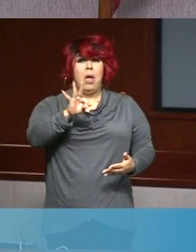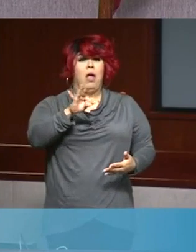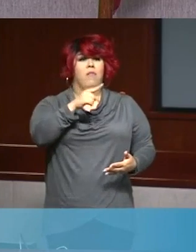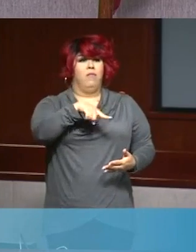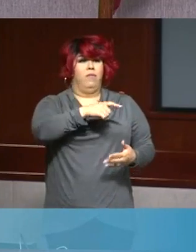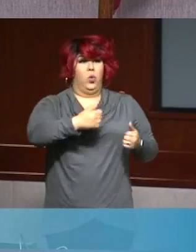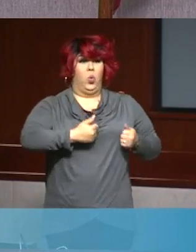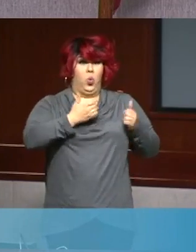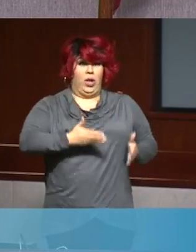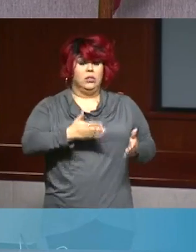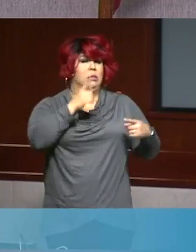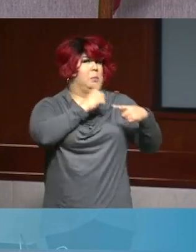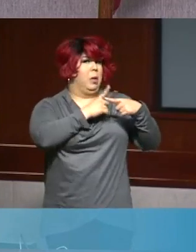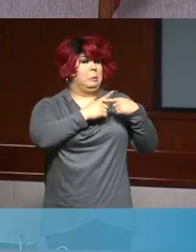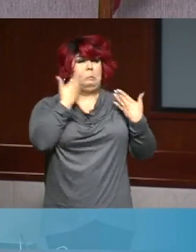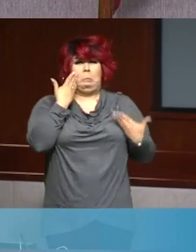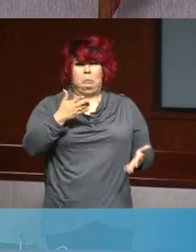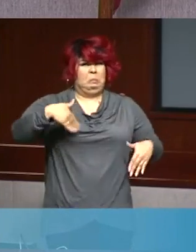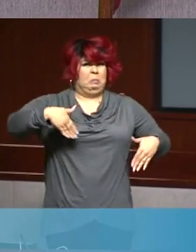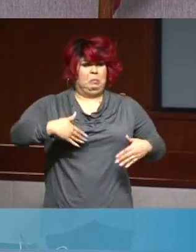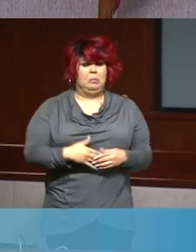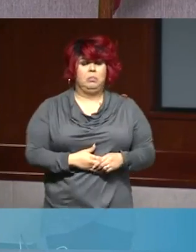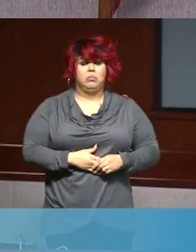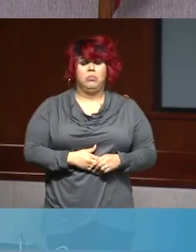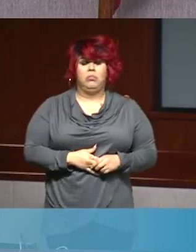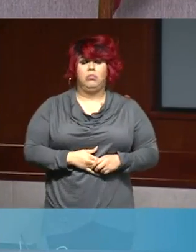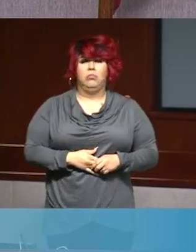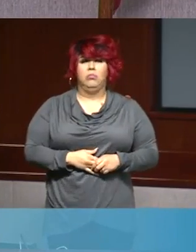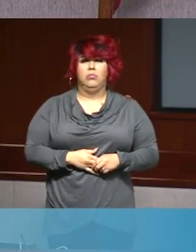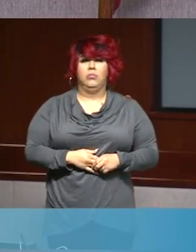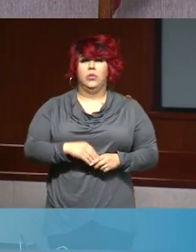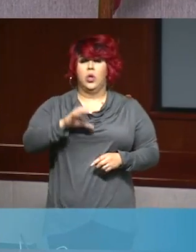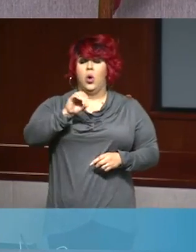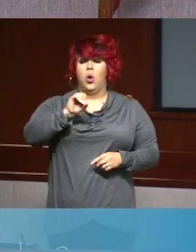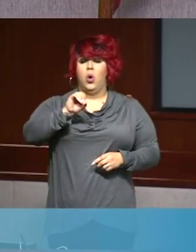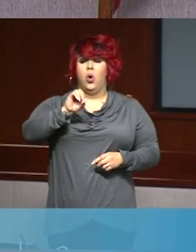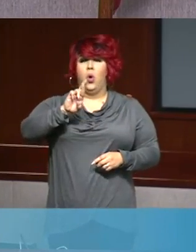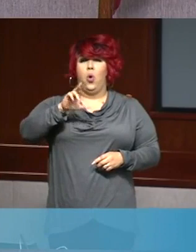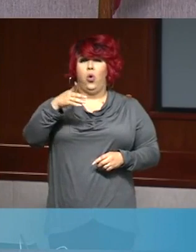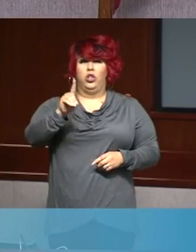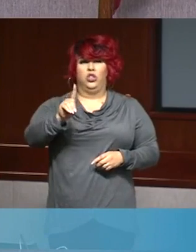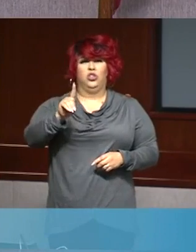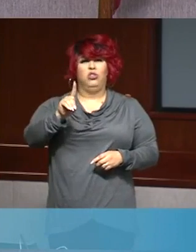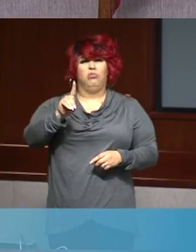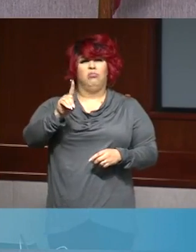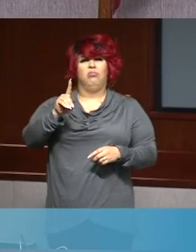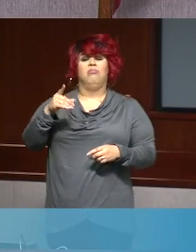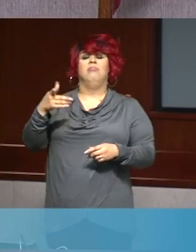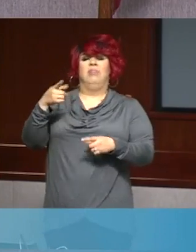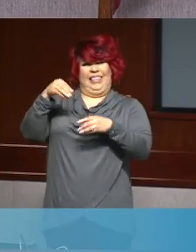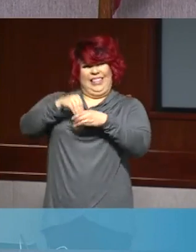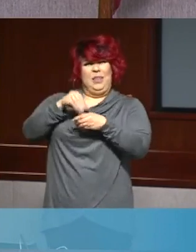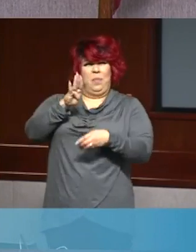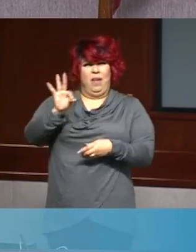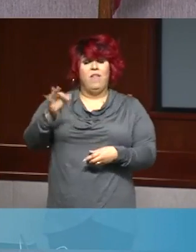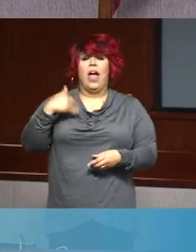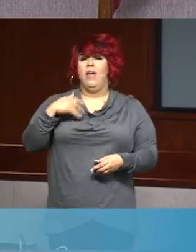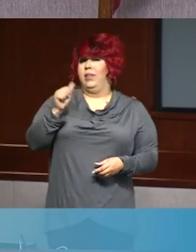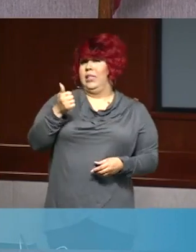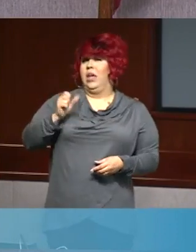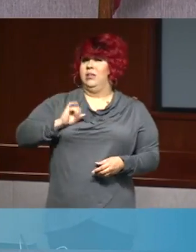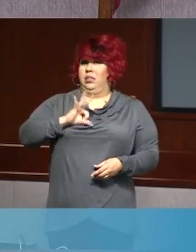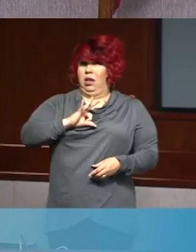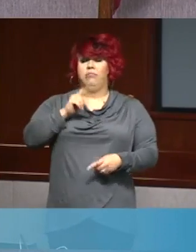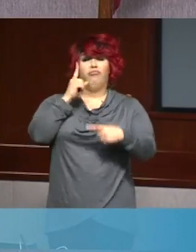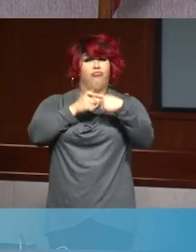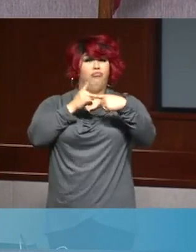this point that have tested positive. The Orchards Post-Acute Bakersfield has a total of 10 cumulative healthcare workers that